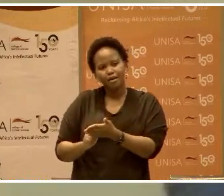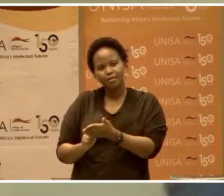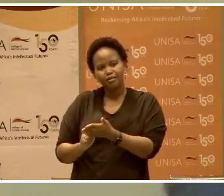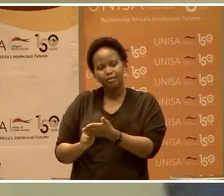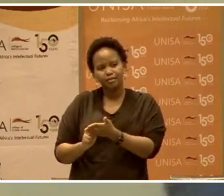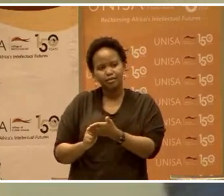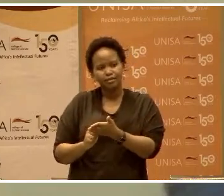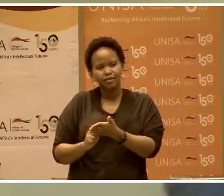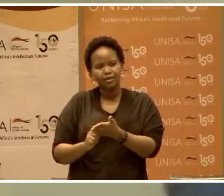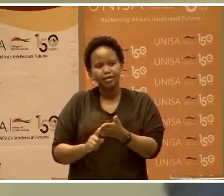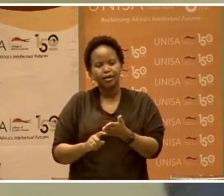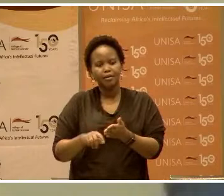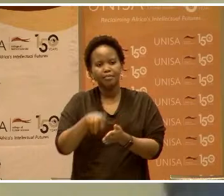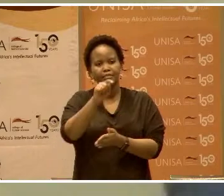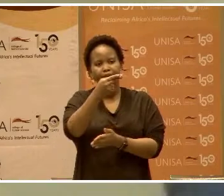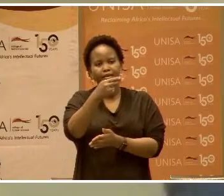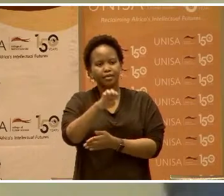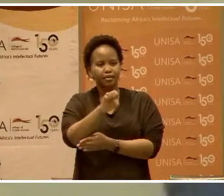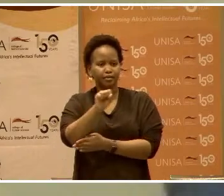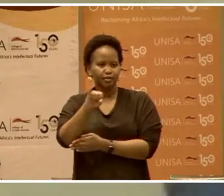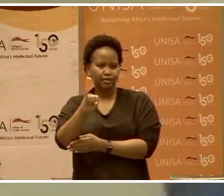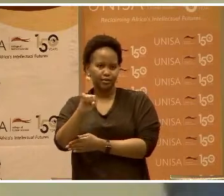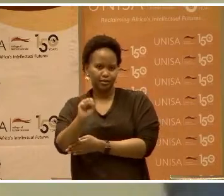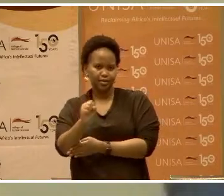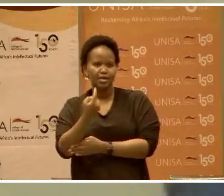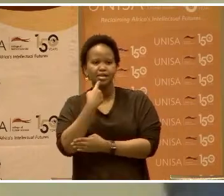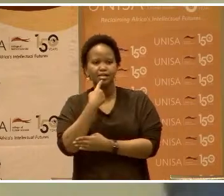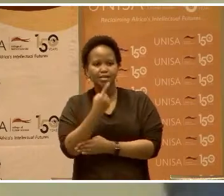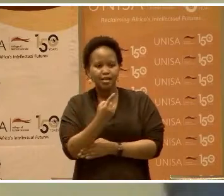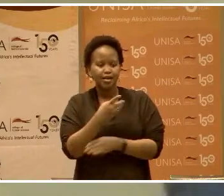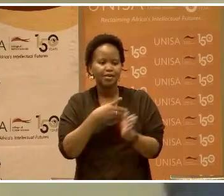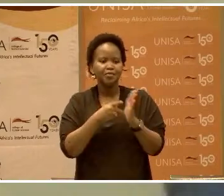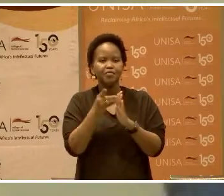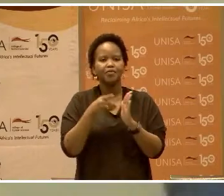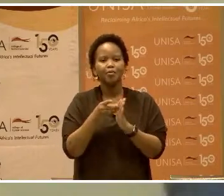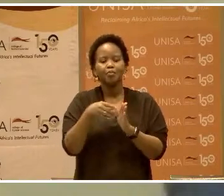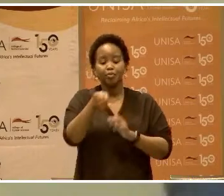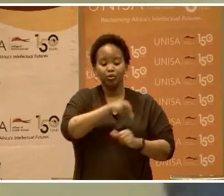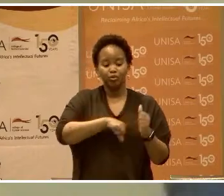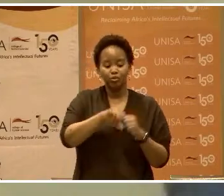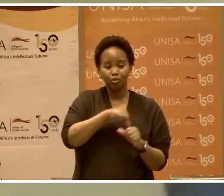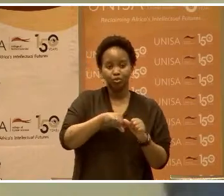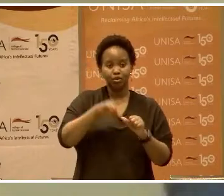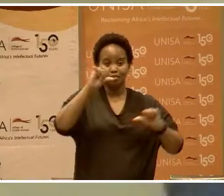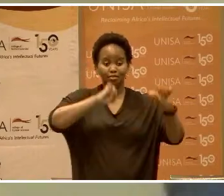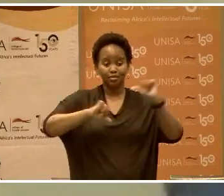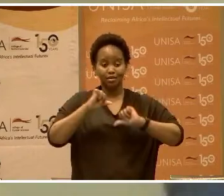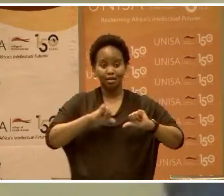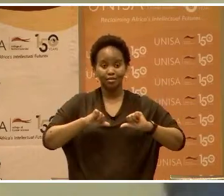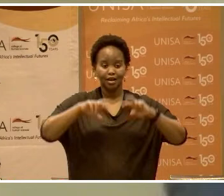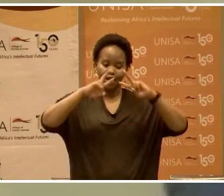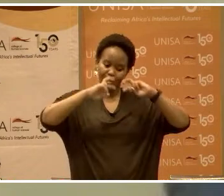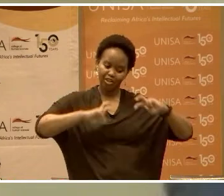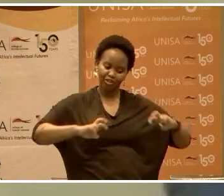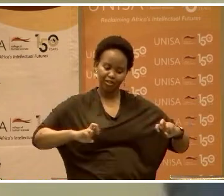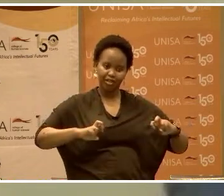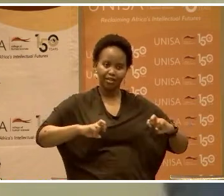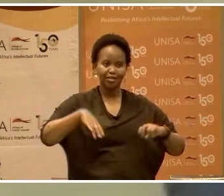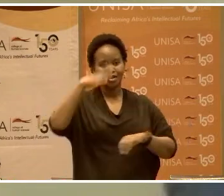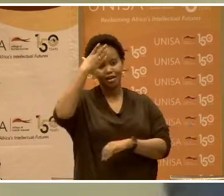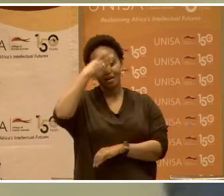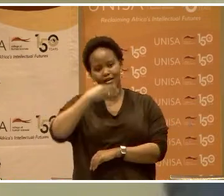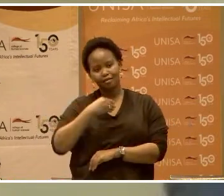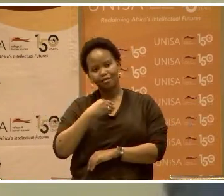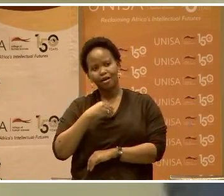the Council for the Development of Social Sciences Research in Africa. He has written and